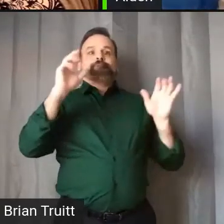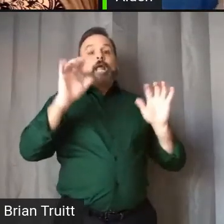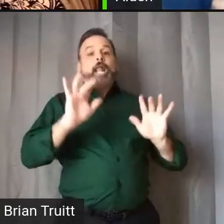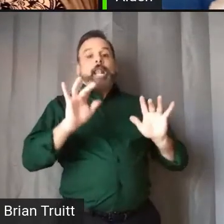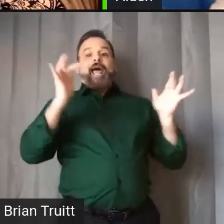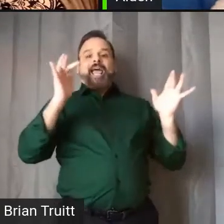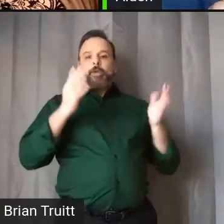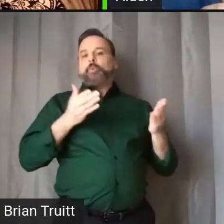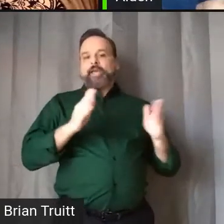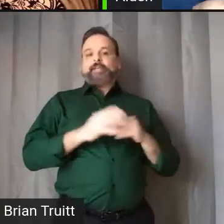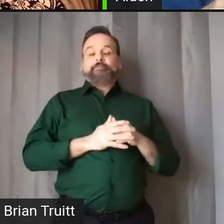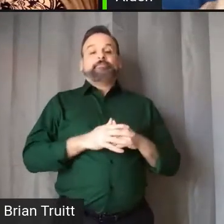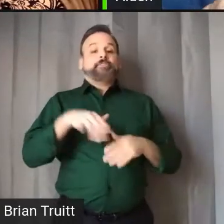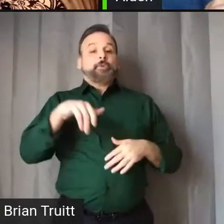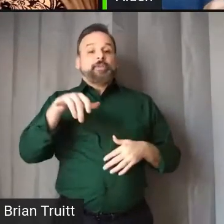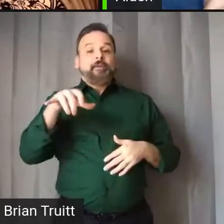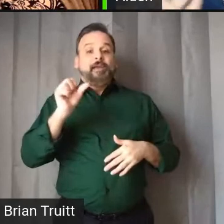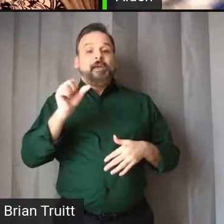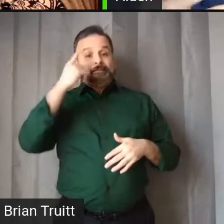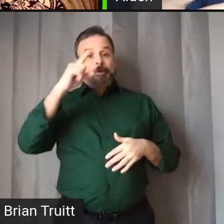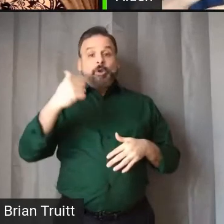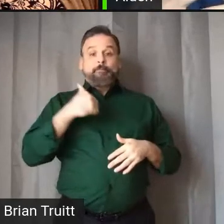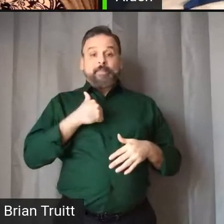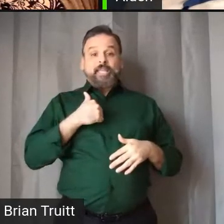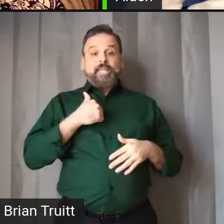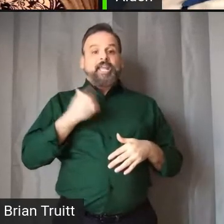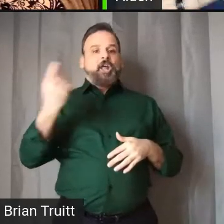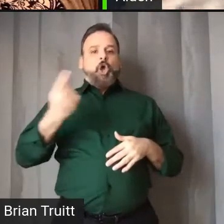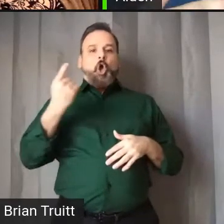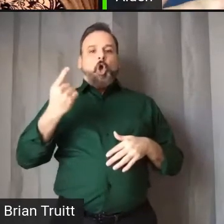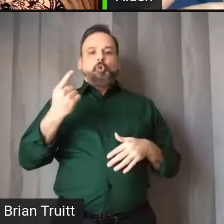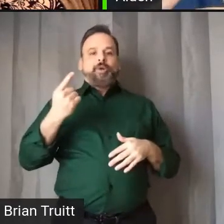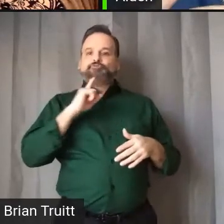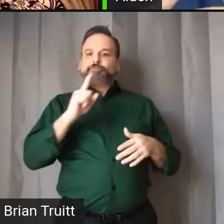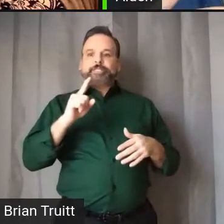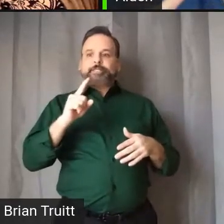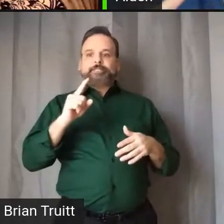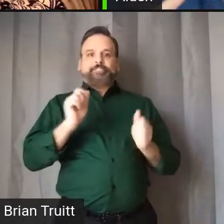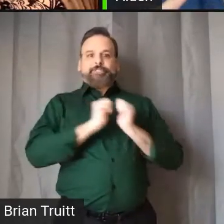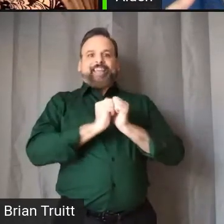So yeah, I guess for me, they've always come hand in hand. And also